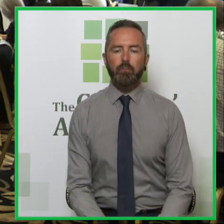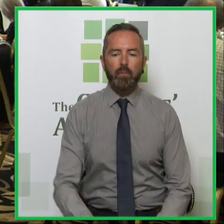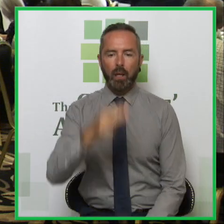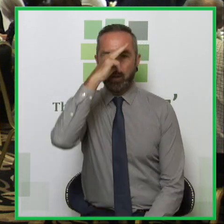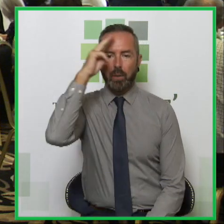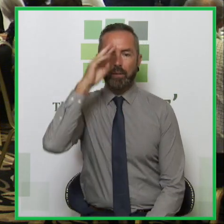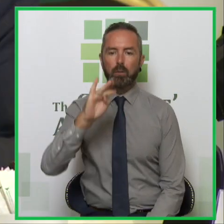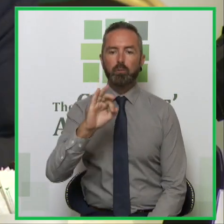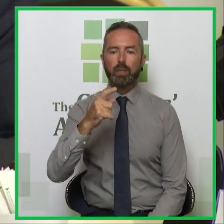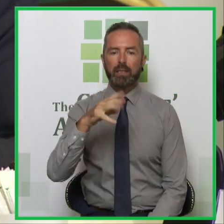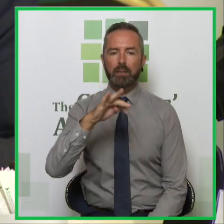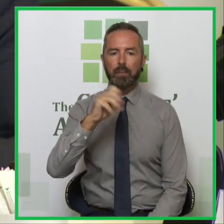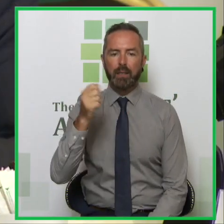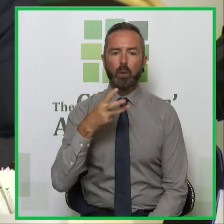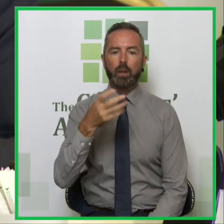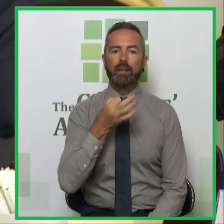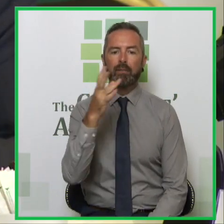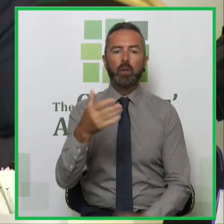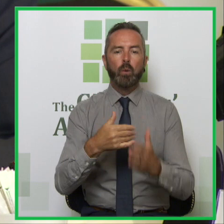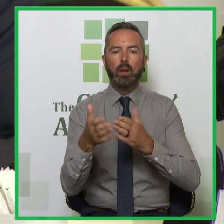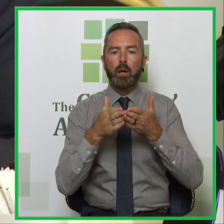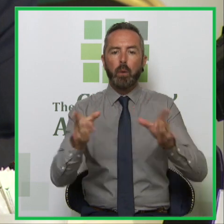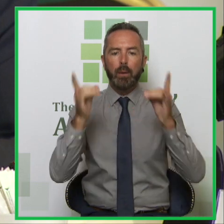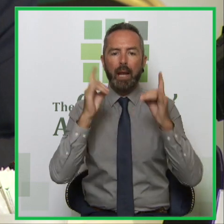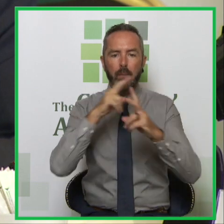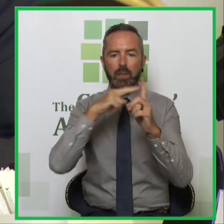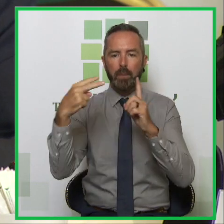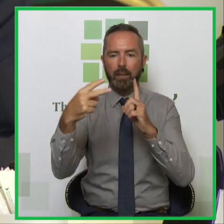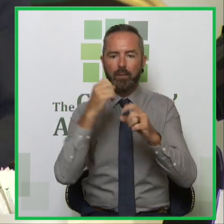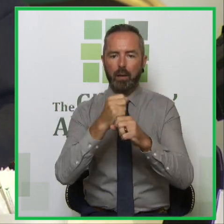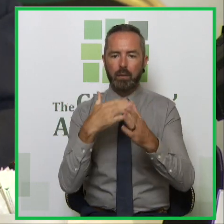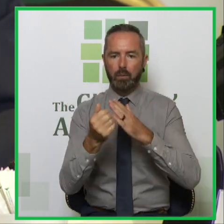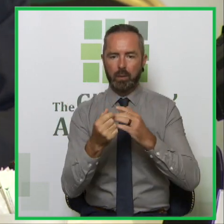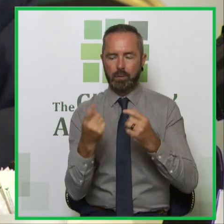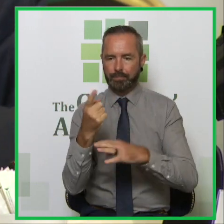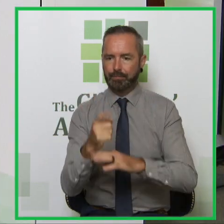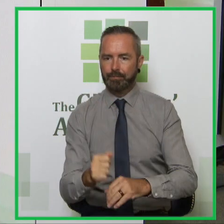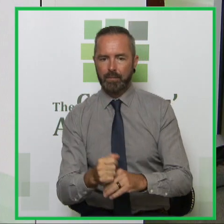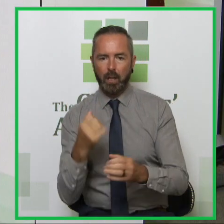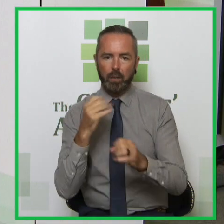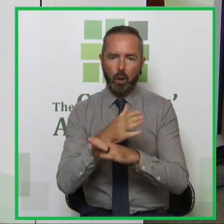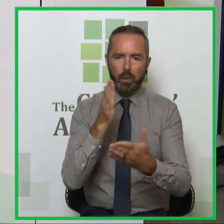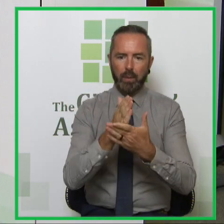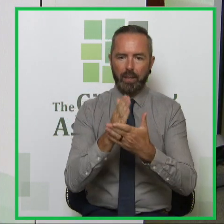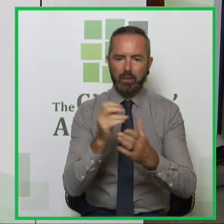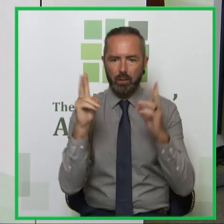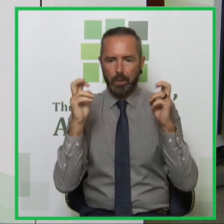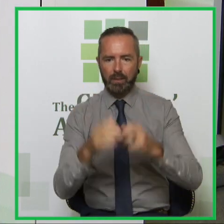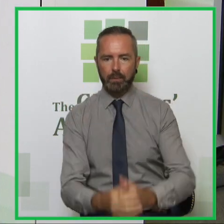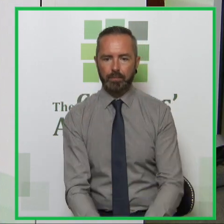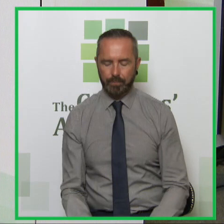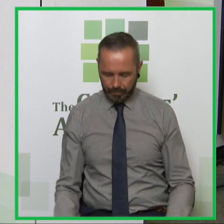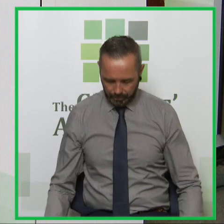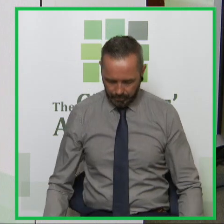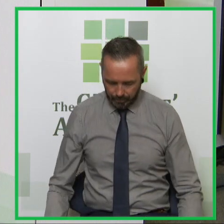Department of Health, I'm going to give you a public health perspective on the whole issue of prevention. Thank you, Breda. Thanks